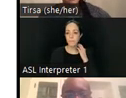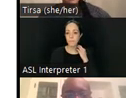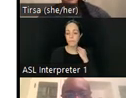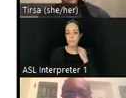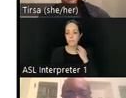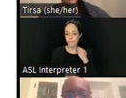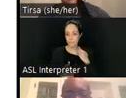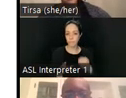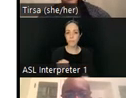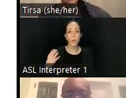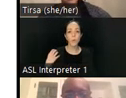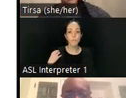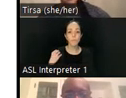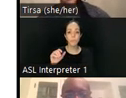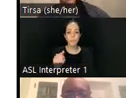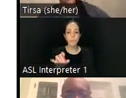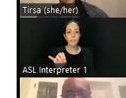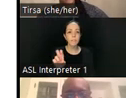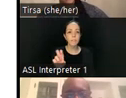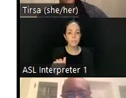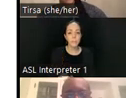Co-chair Tirsa?